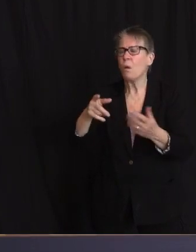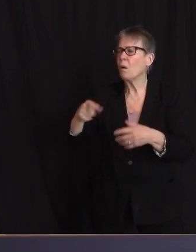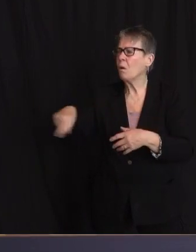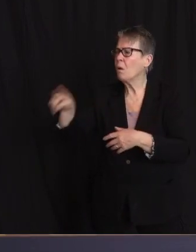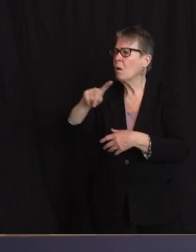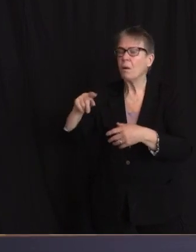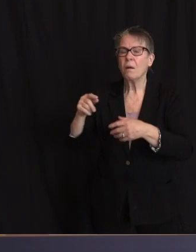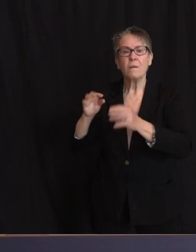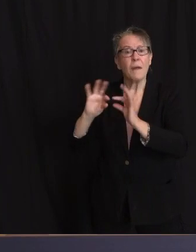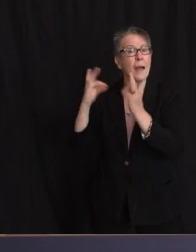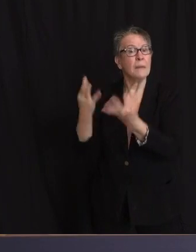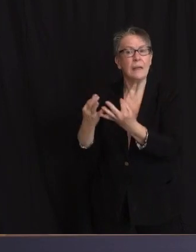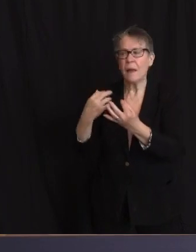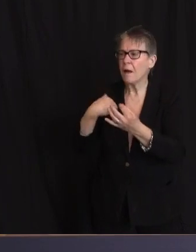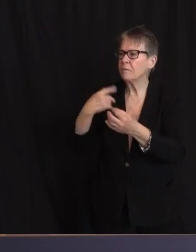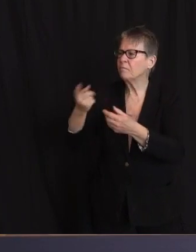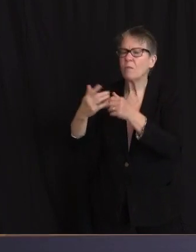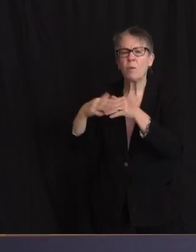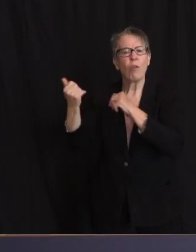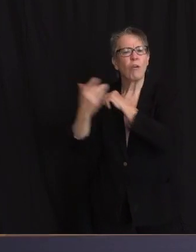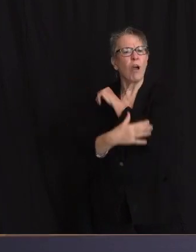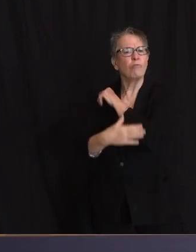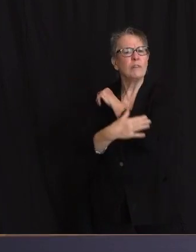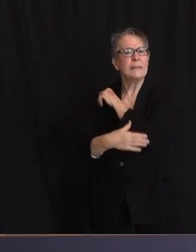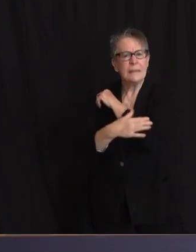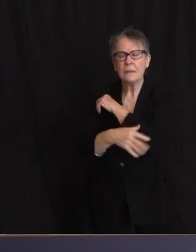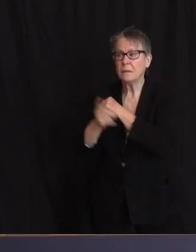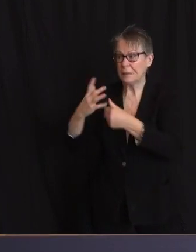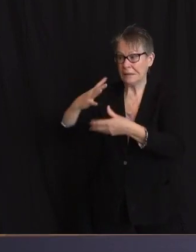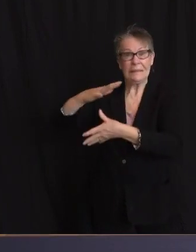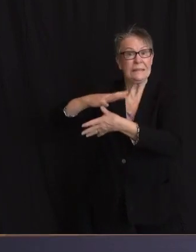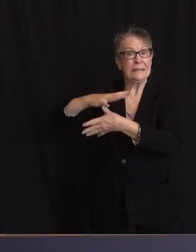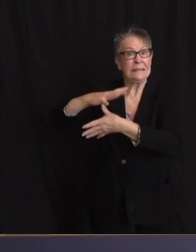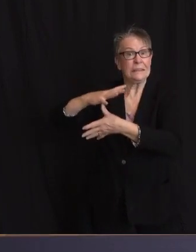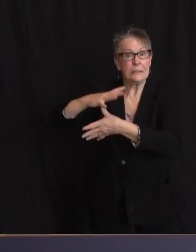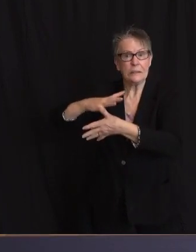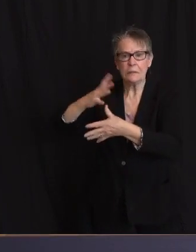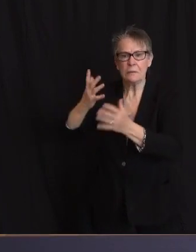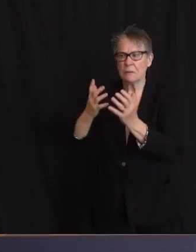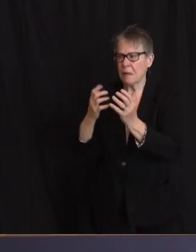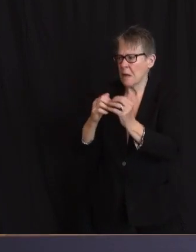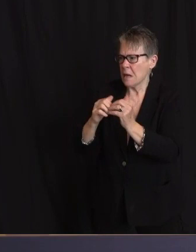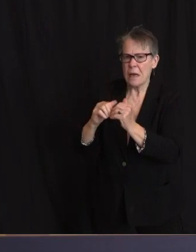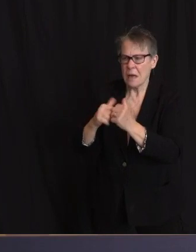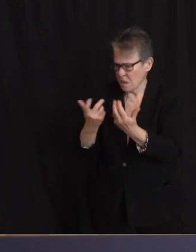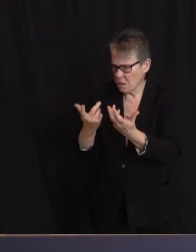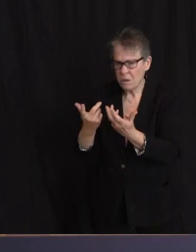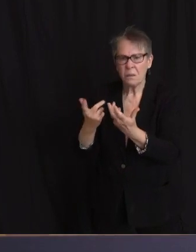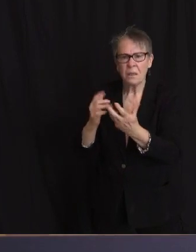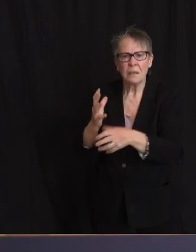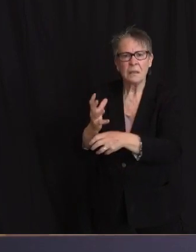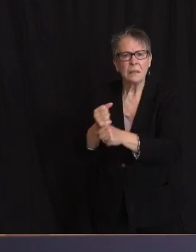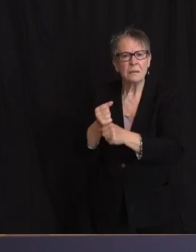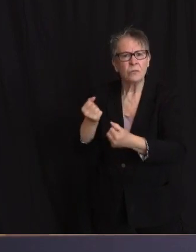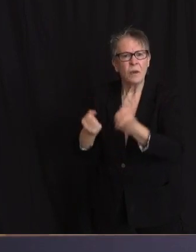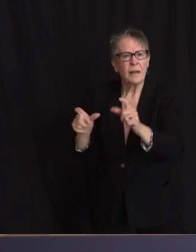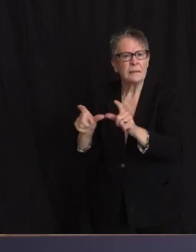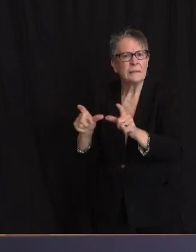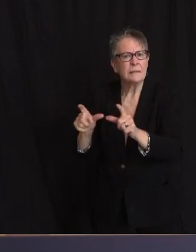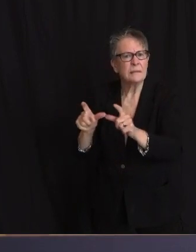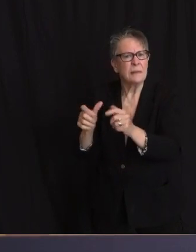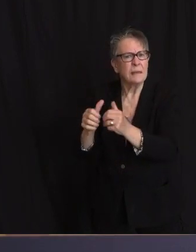closed. Are there any plans currently in place to establish new vehicle registration and new license registration online, or at least